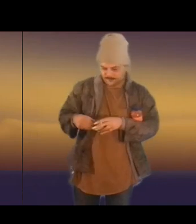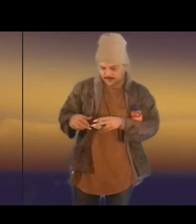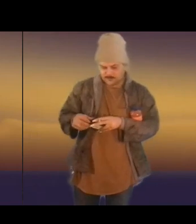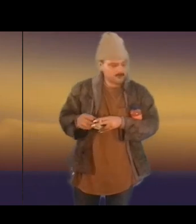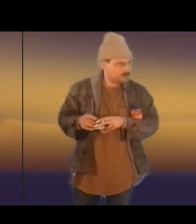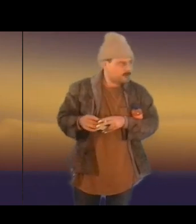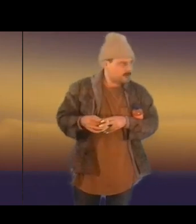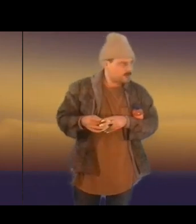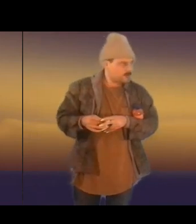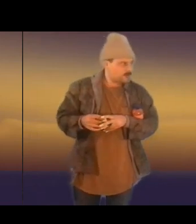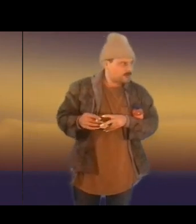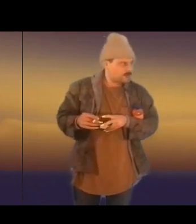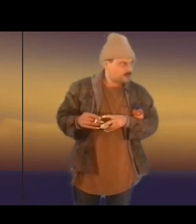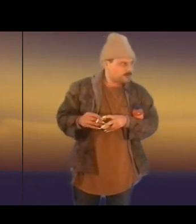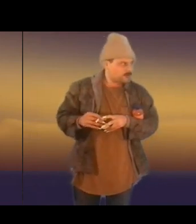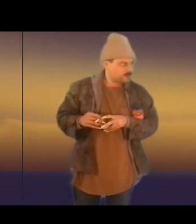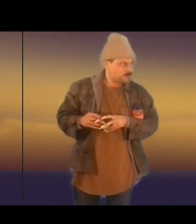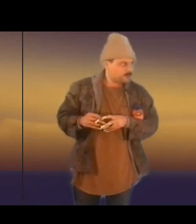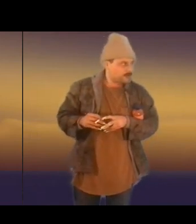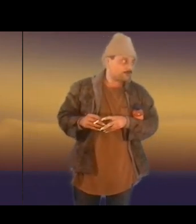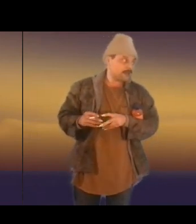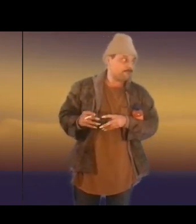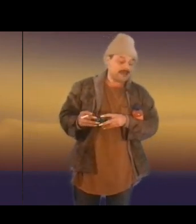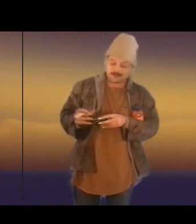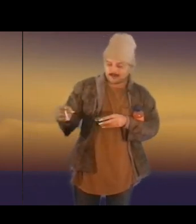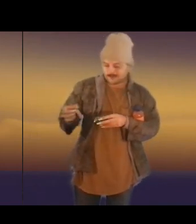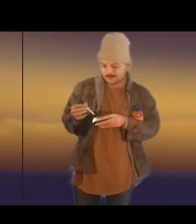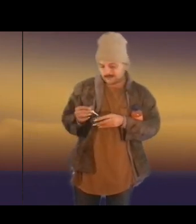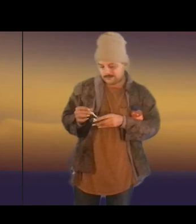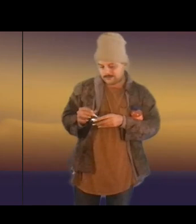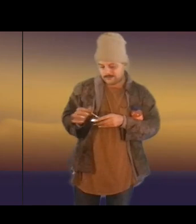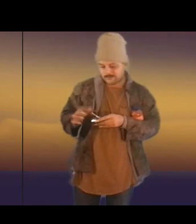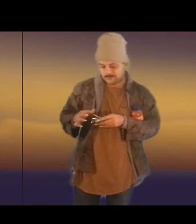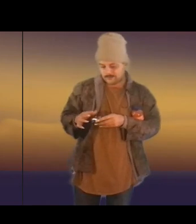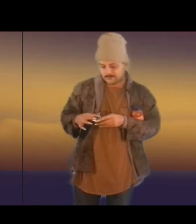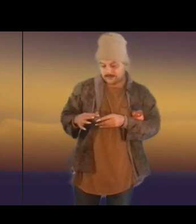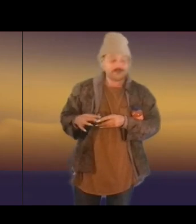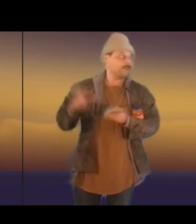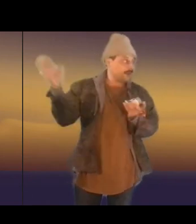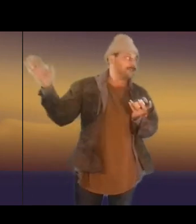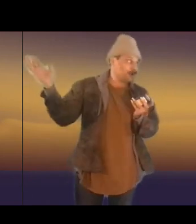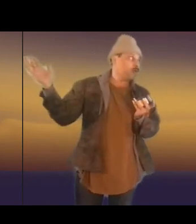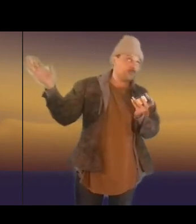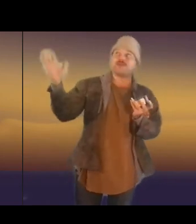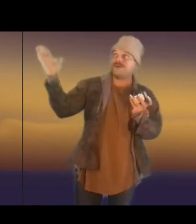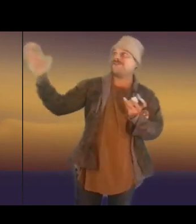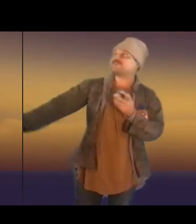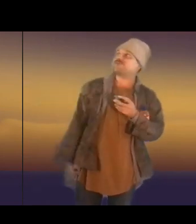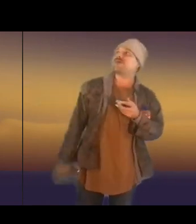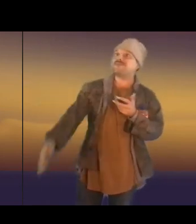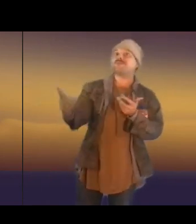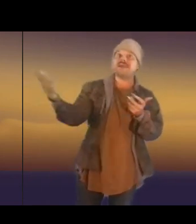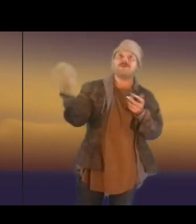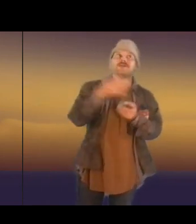I thought I heard her voice. It was that bad, huh? Living in a nice home with her that